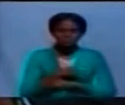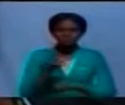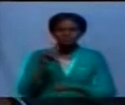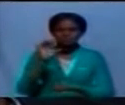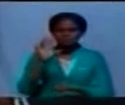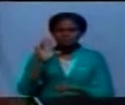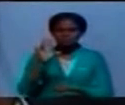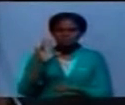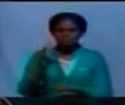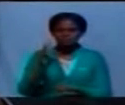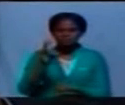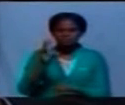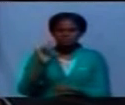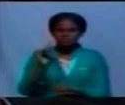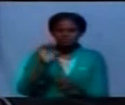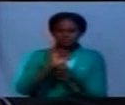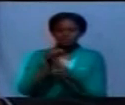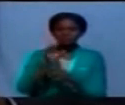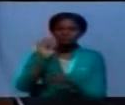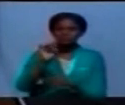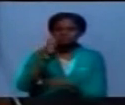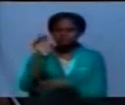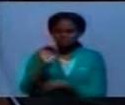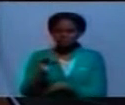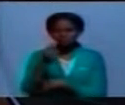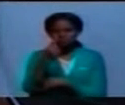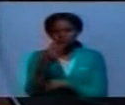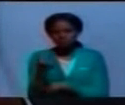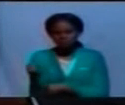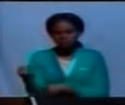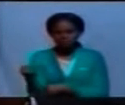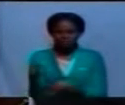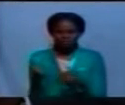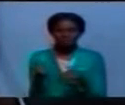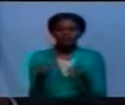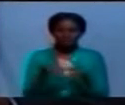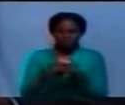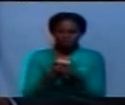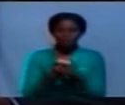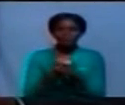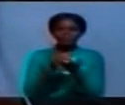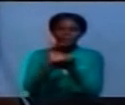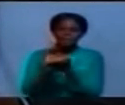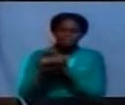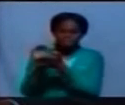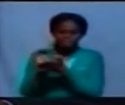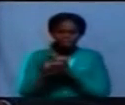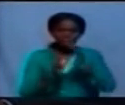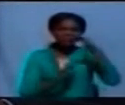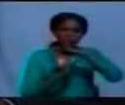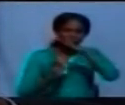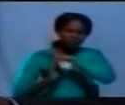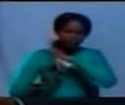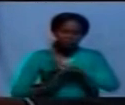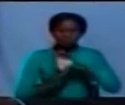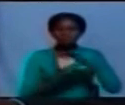78%, is it 82% of those funds? That's one issue. So the tightening of liquidity, the restriction on the